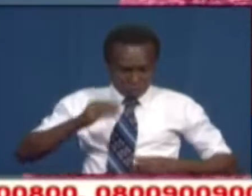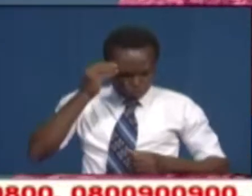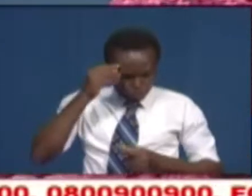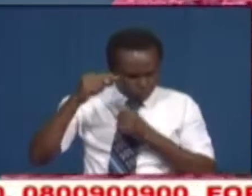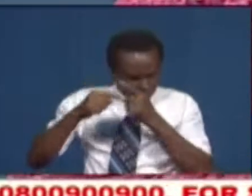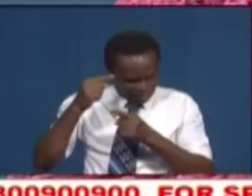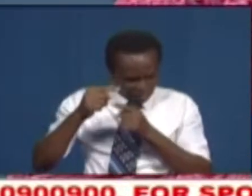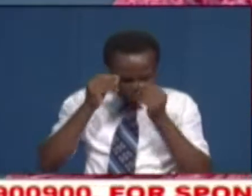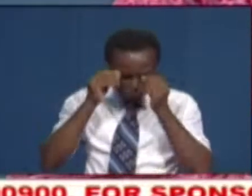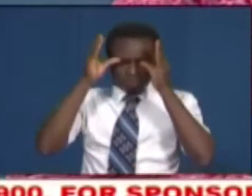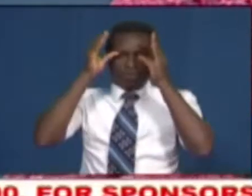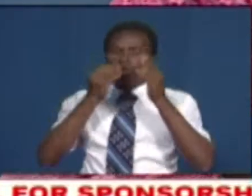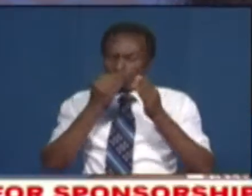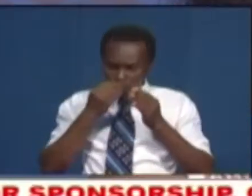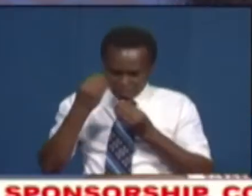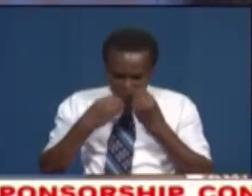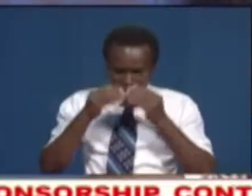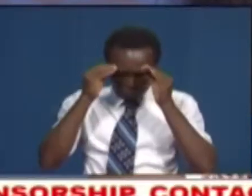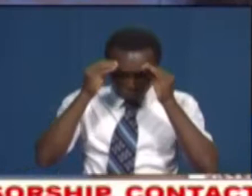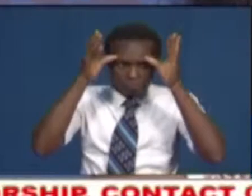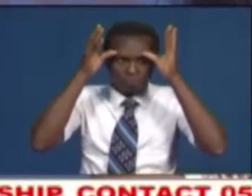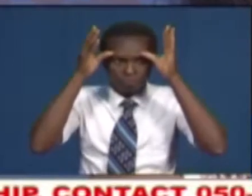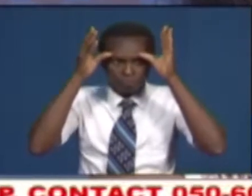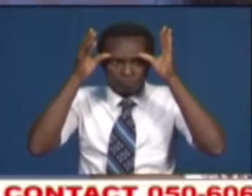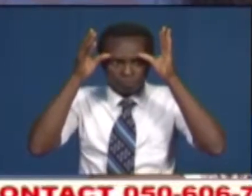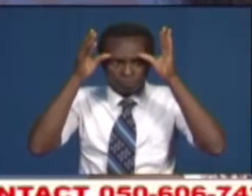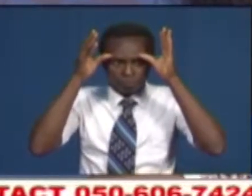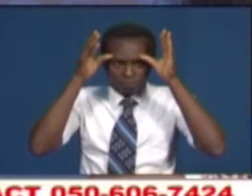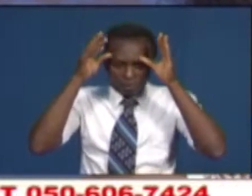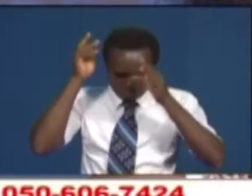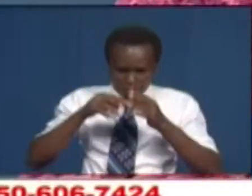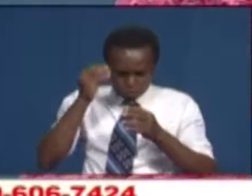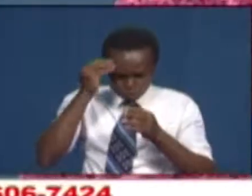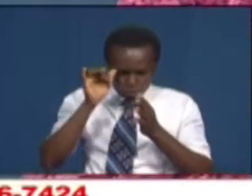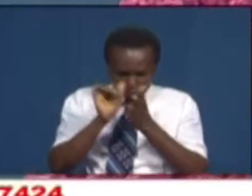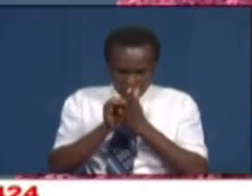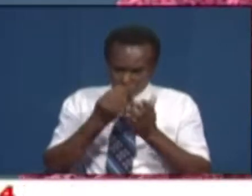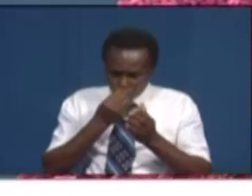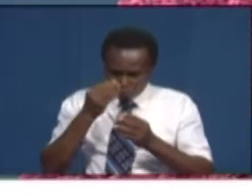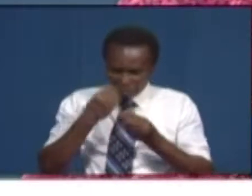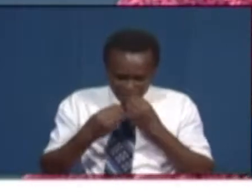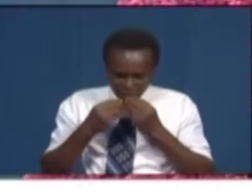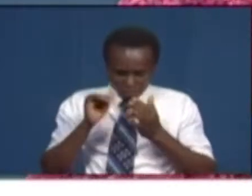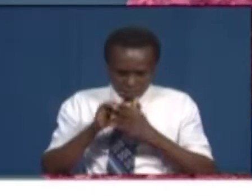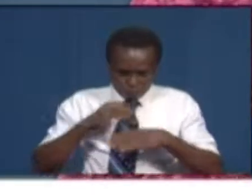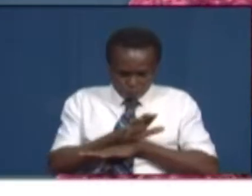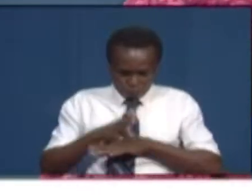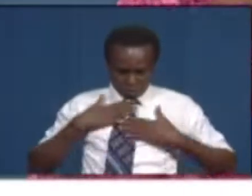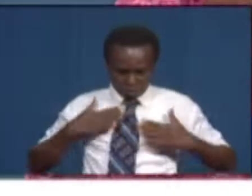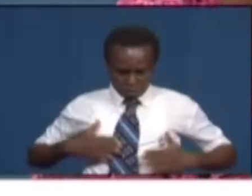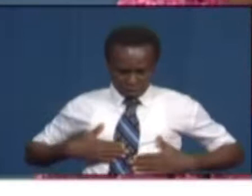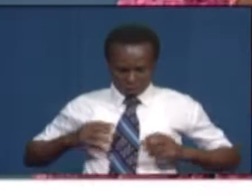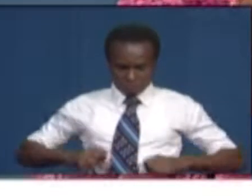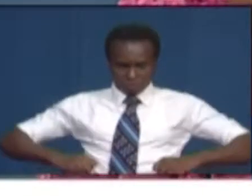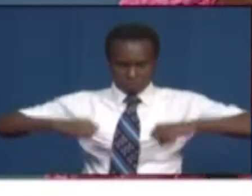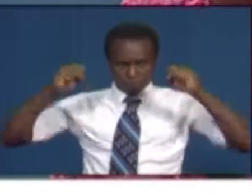food choices she makes. I know peer has some influence in it, but then food choices, but then